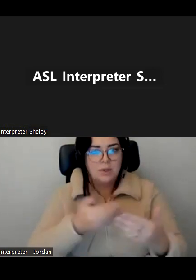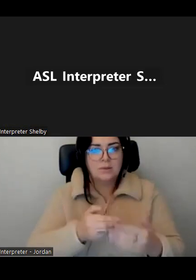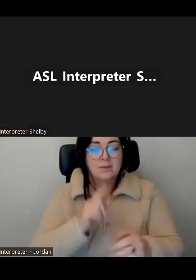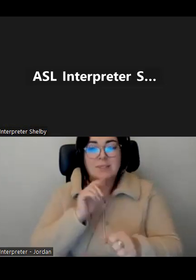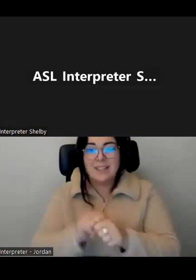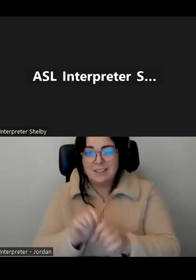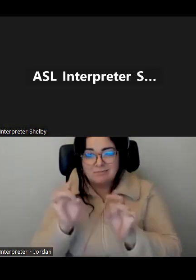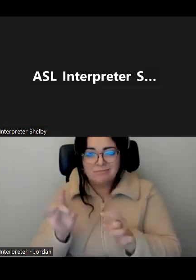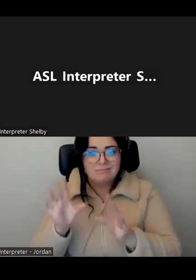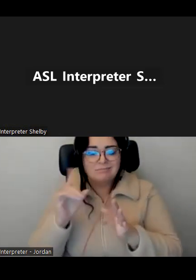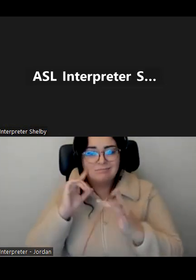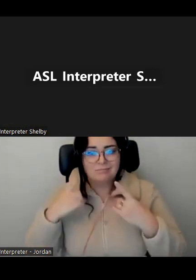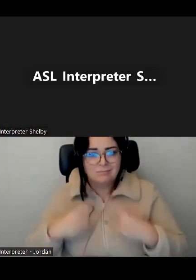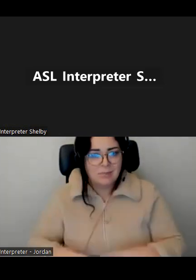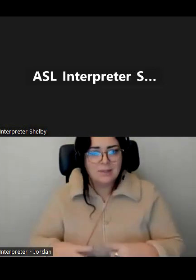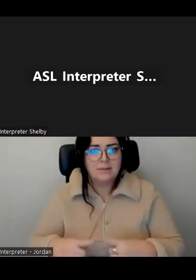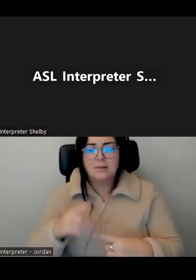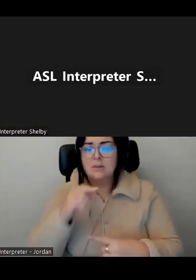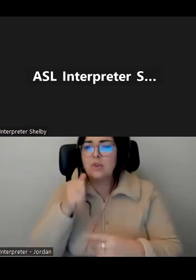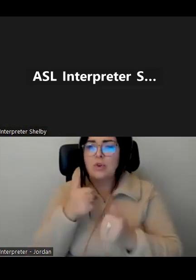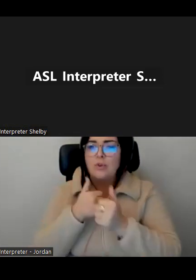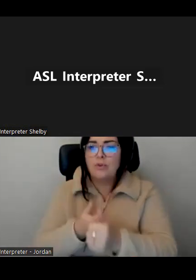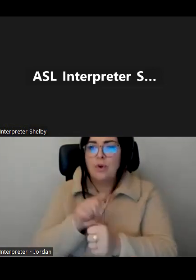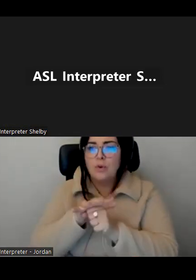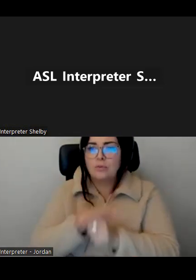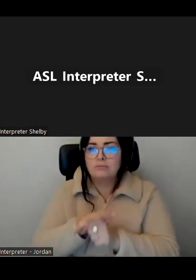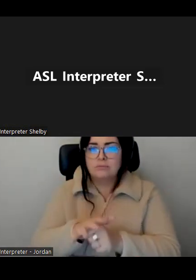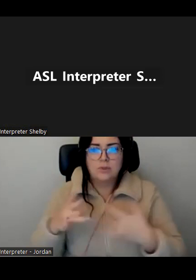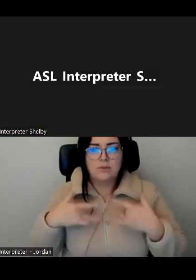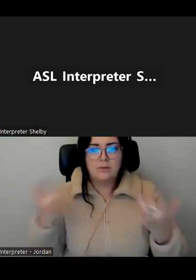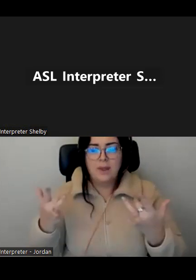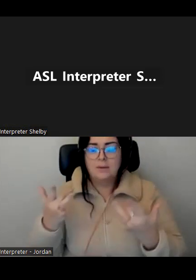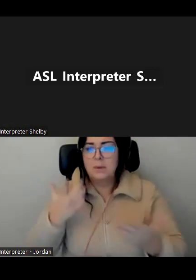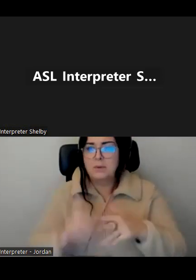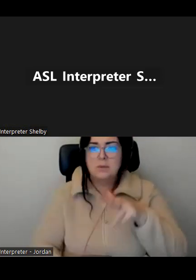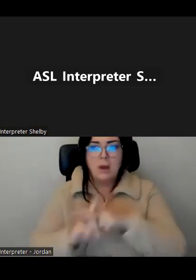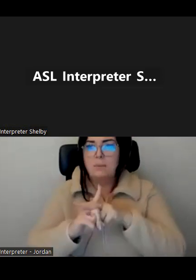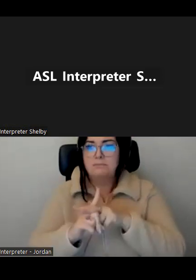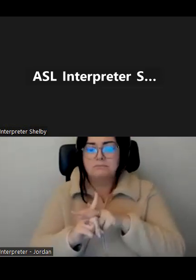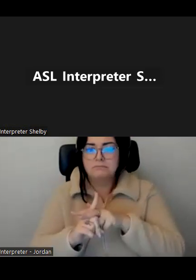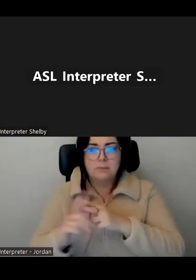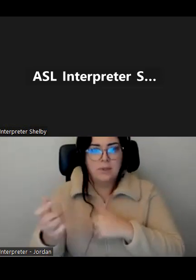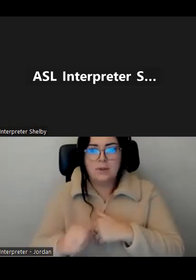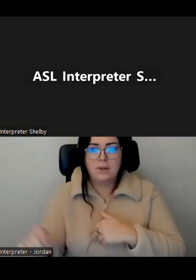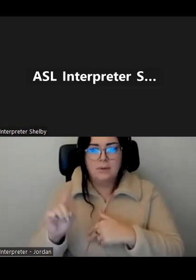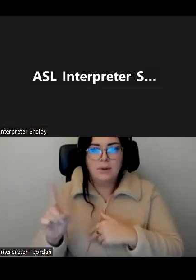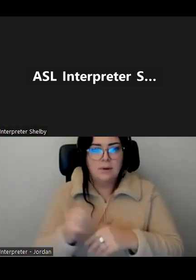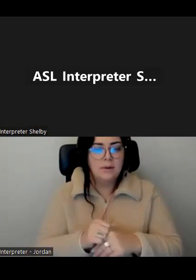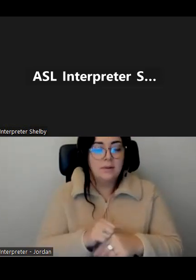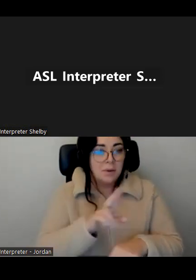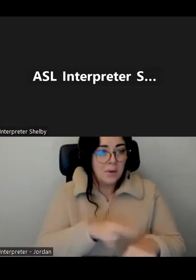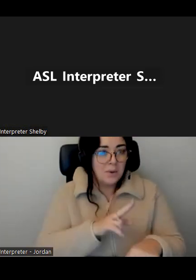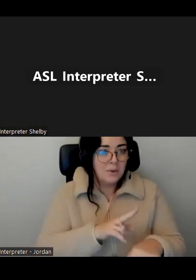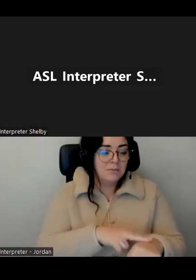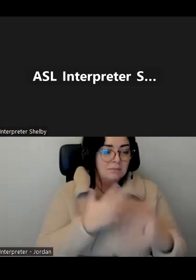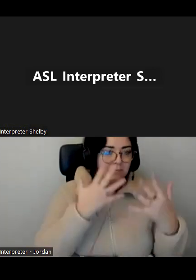not necessarily follow a stressful event. It may have no clear cause. Normal sadness, it says here it starts